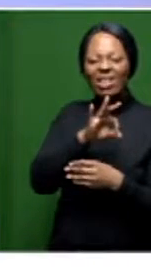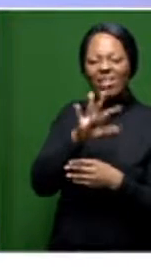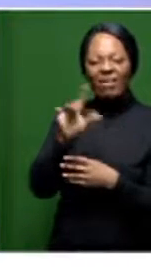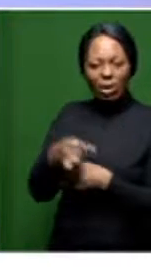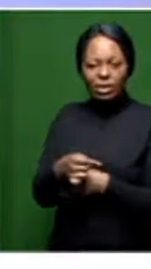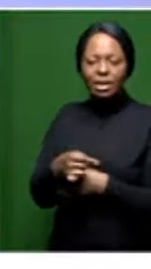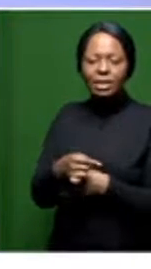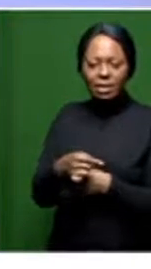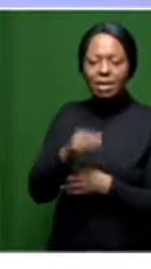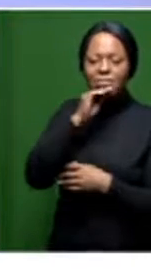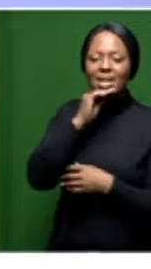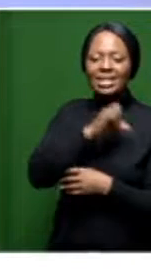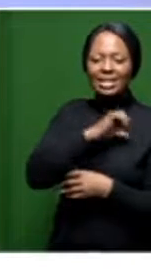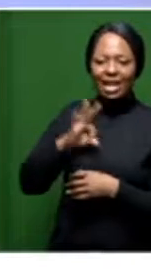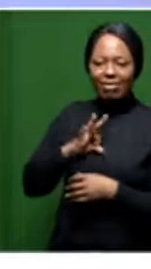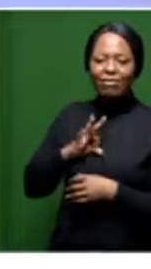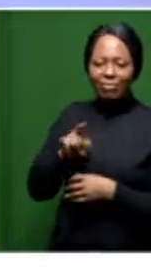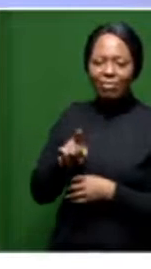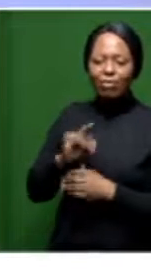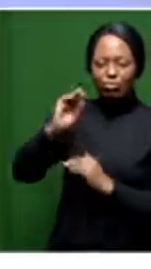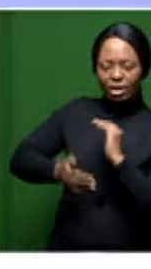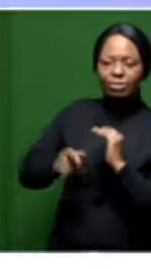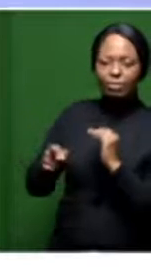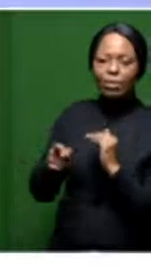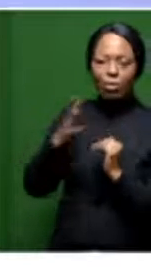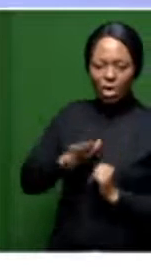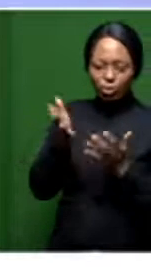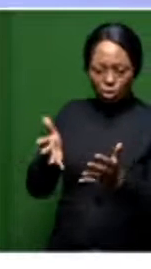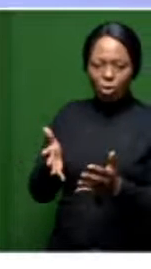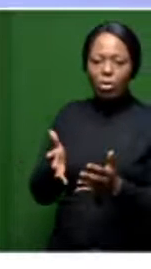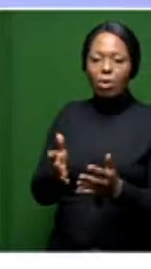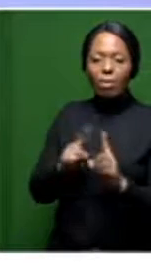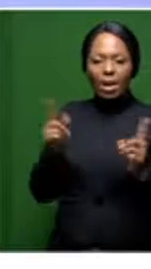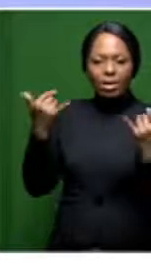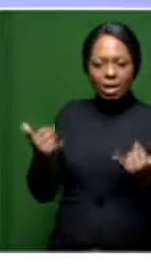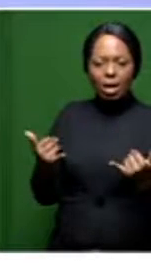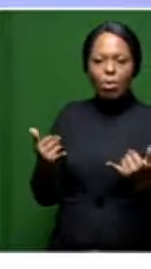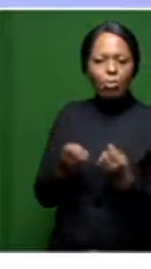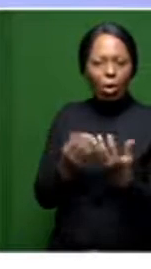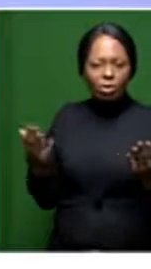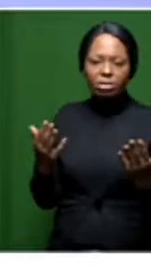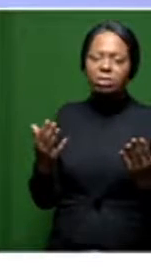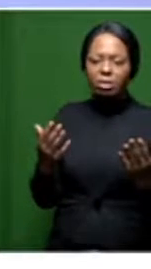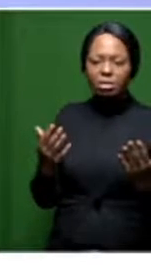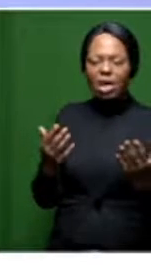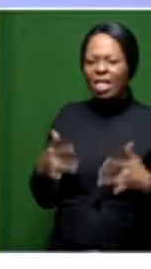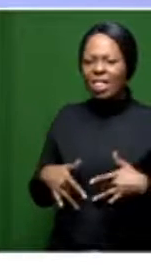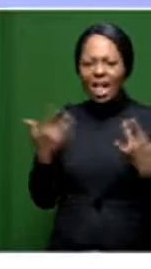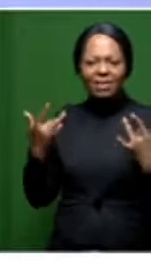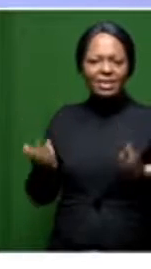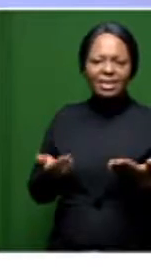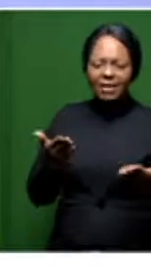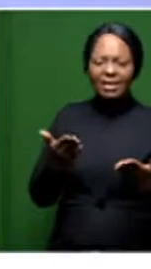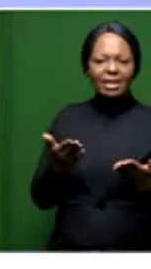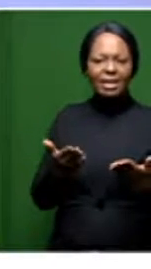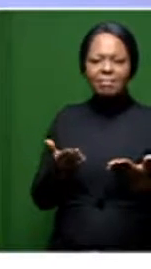a staff benefit, and with amazing success. We had dozens of really life-saving